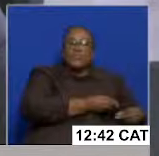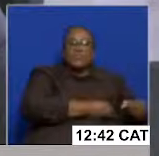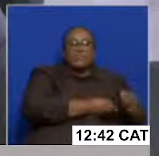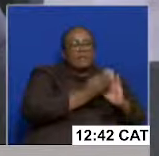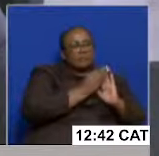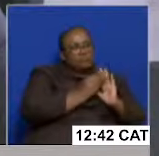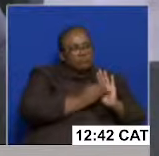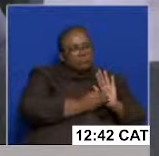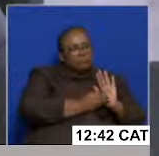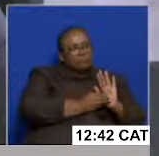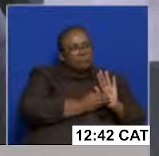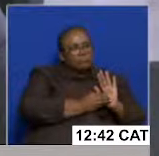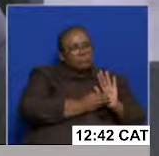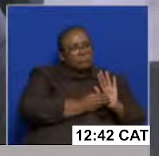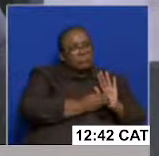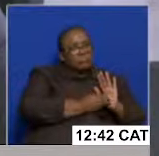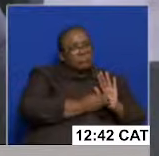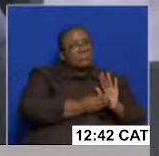It's just that,